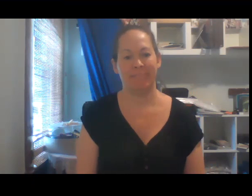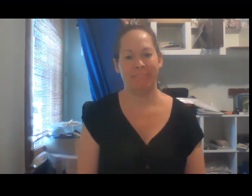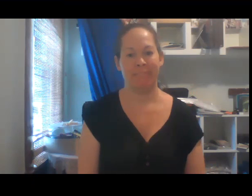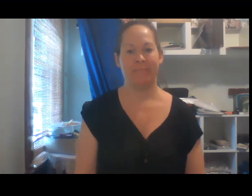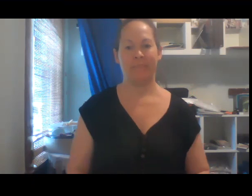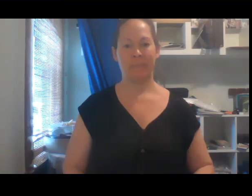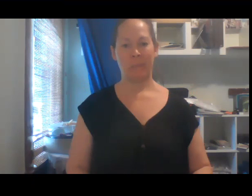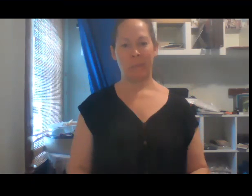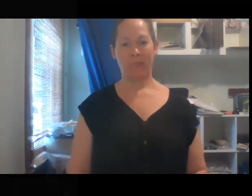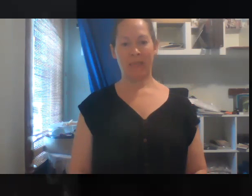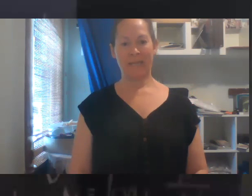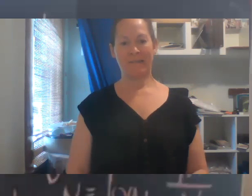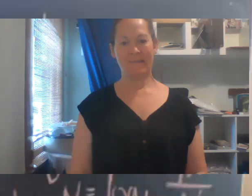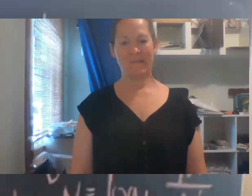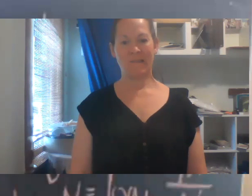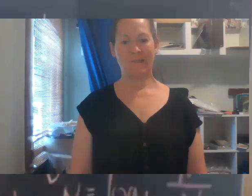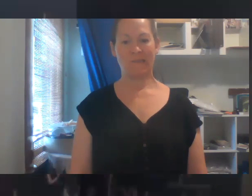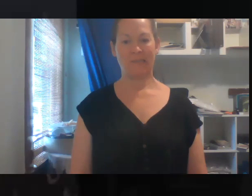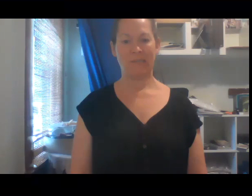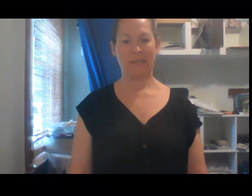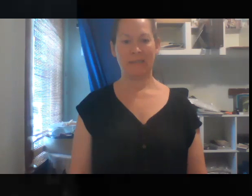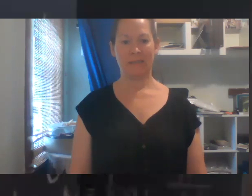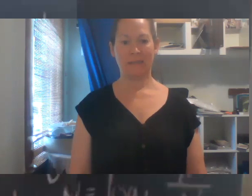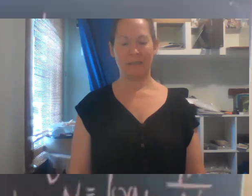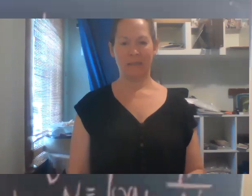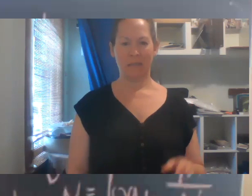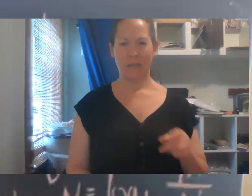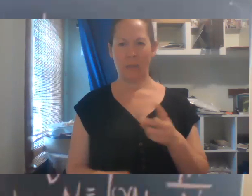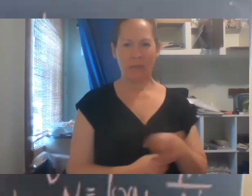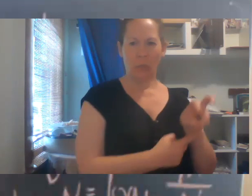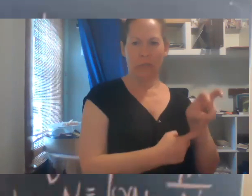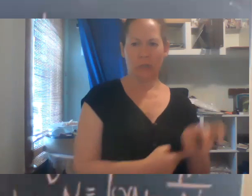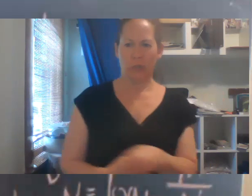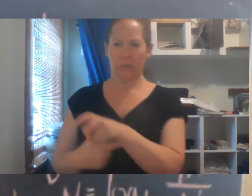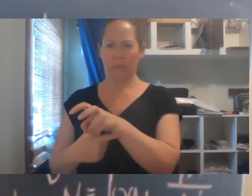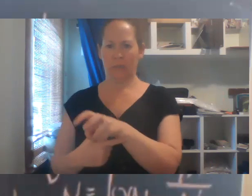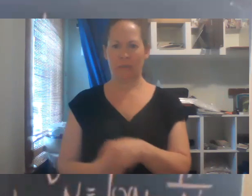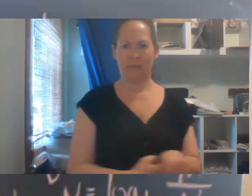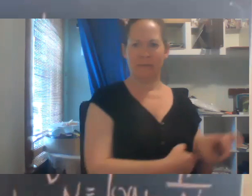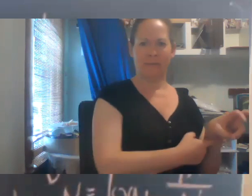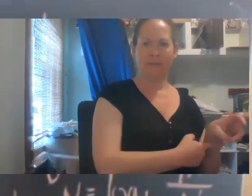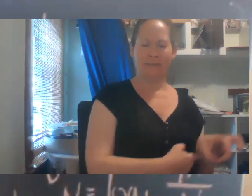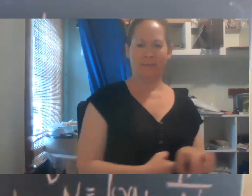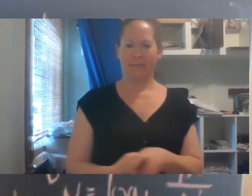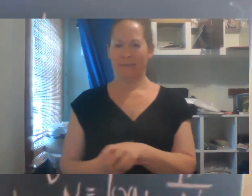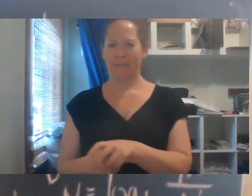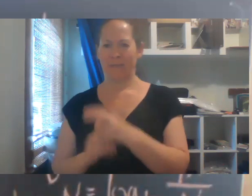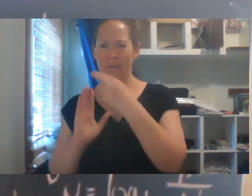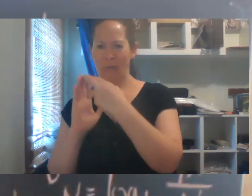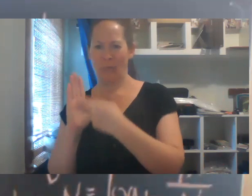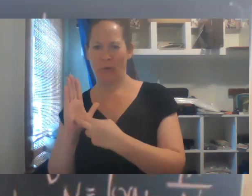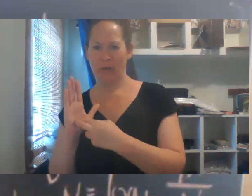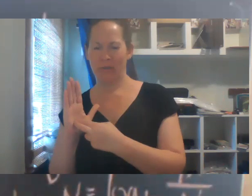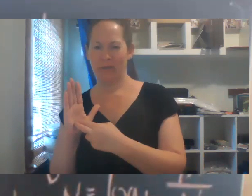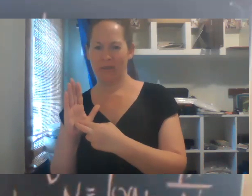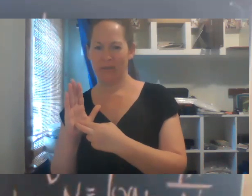No more rules. Oh wait, did I switch that back? Oh, I didn't. Here, you need to stare at the rules a little bit more. Look at